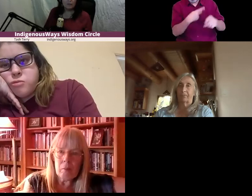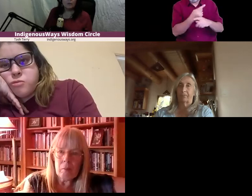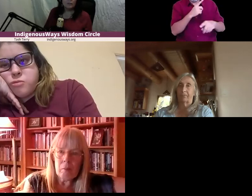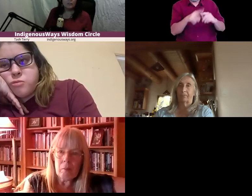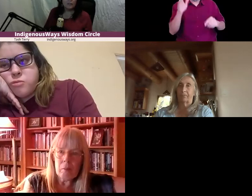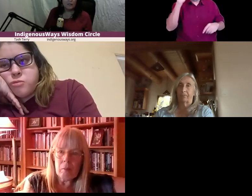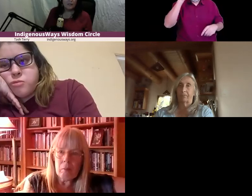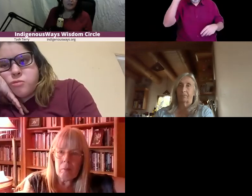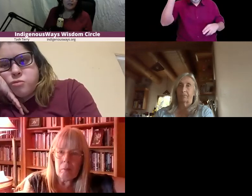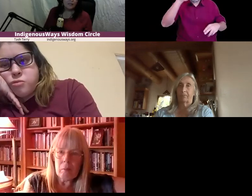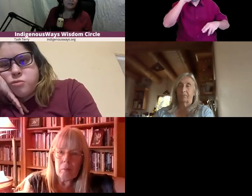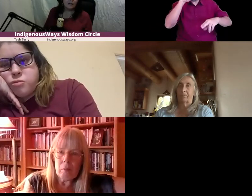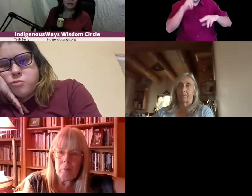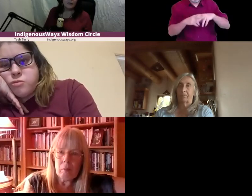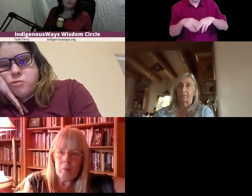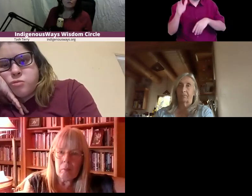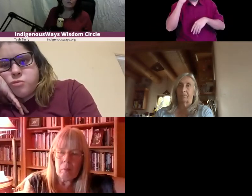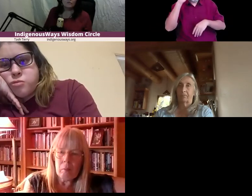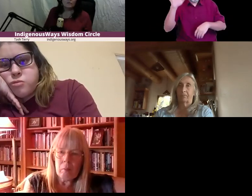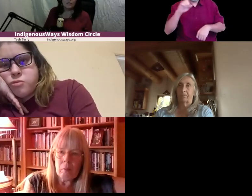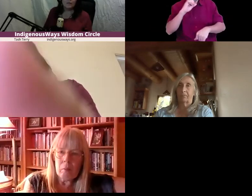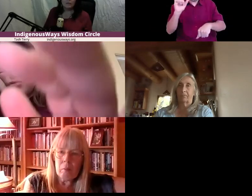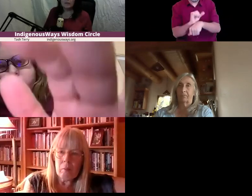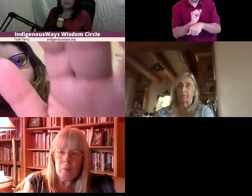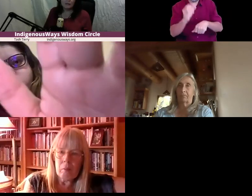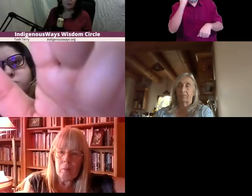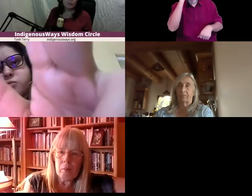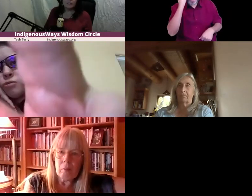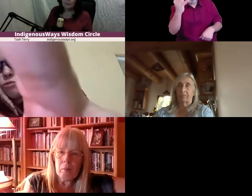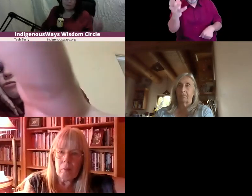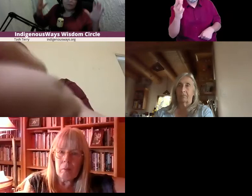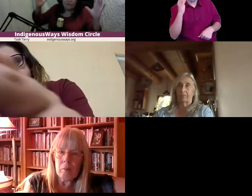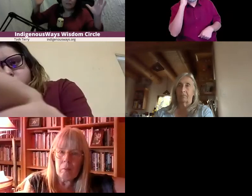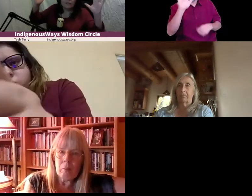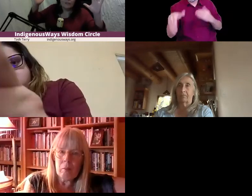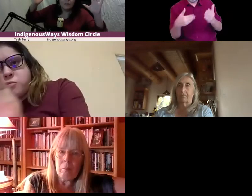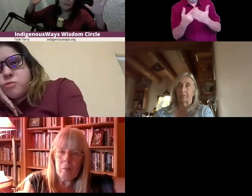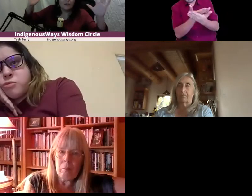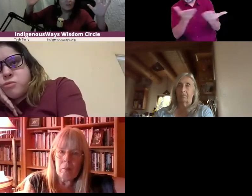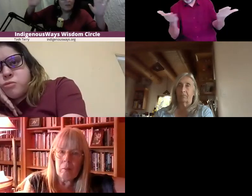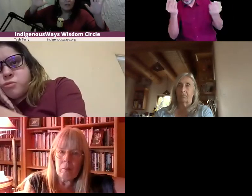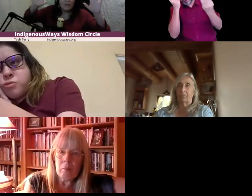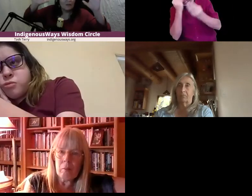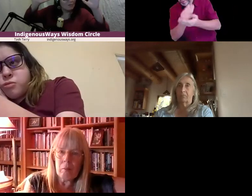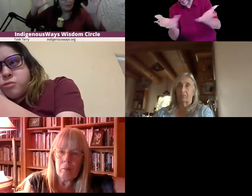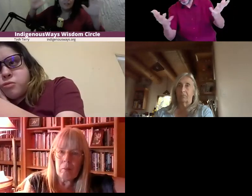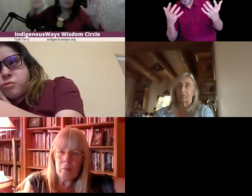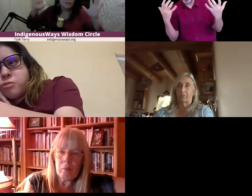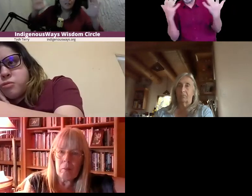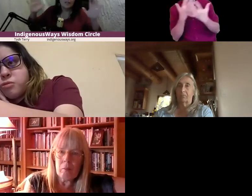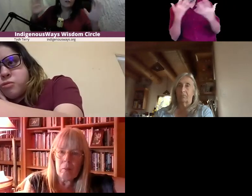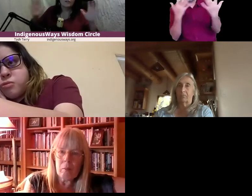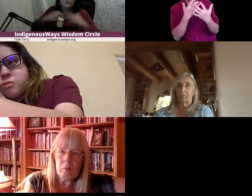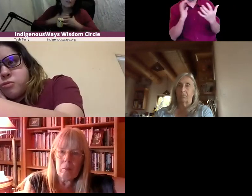you posted, and we'll keep everybody else posted. That it's amazing, our community that really,